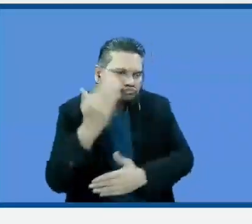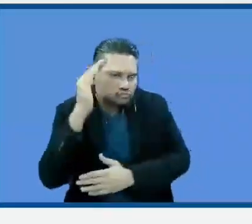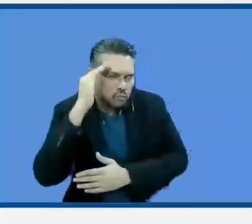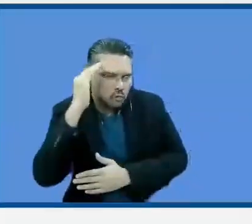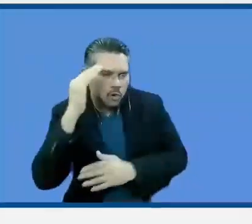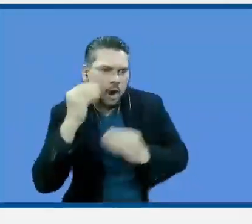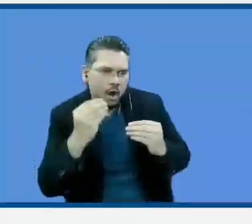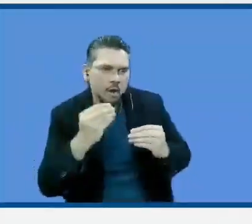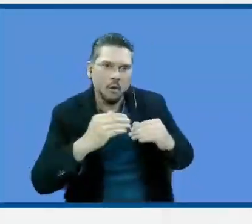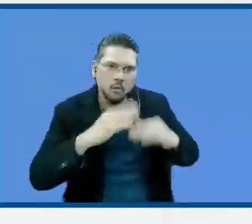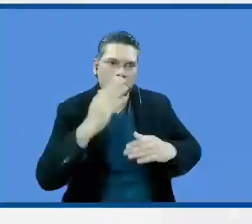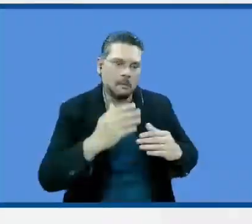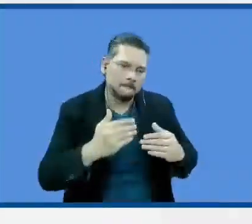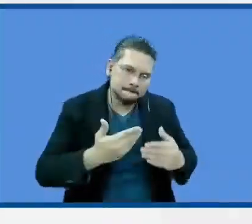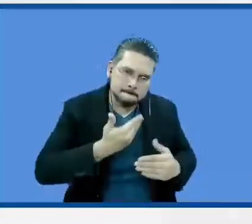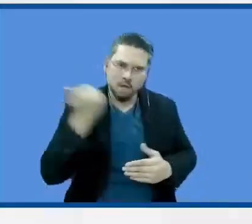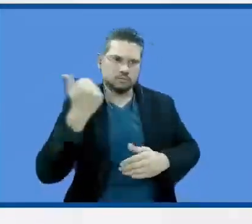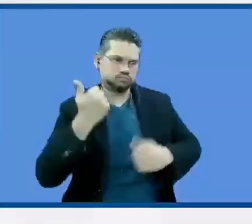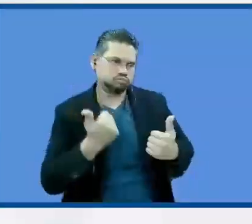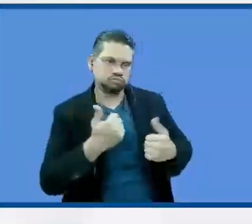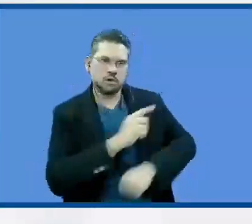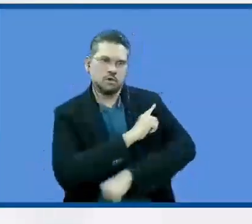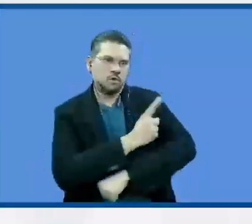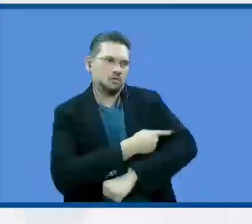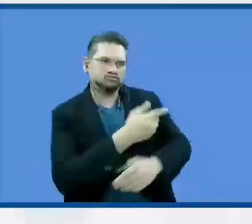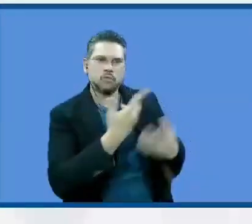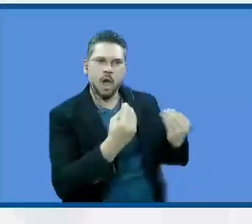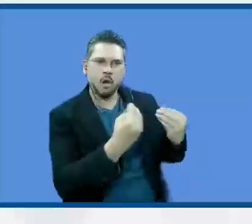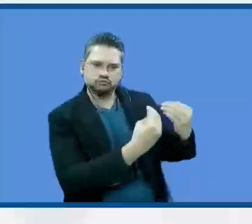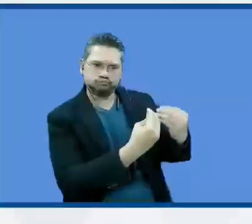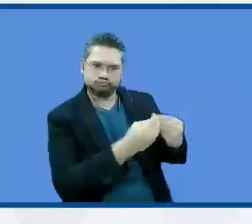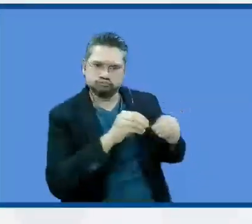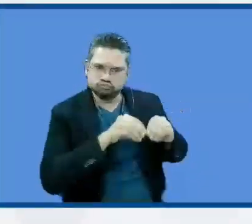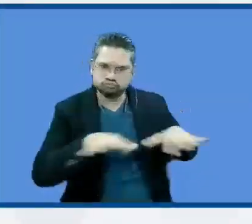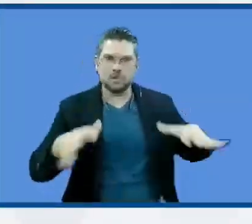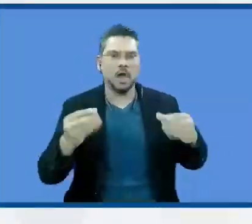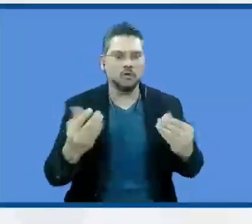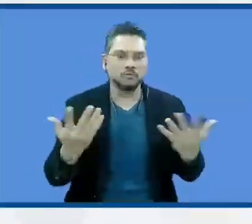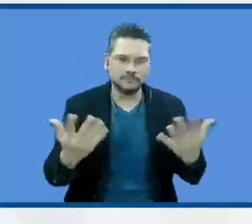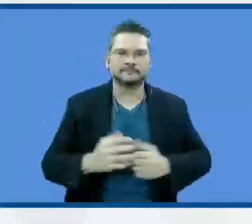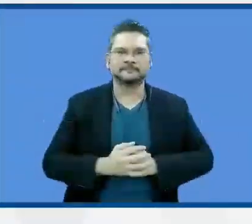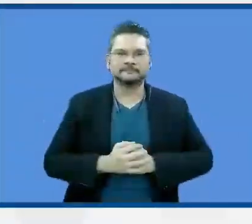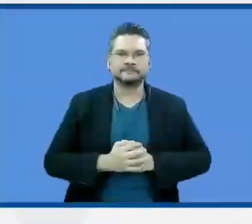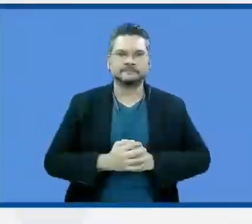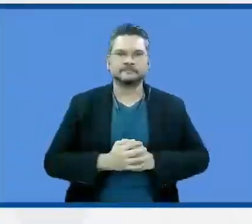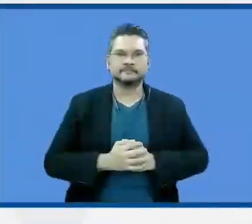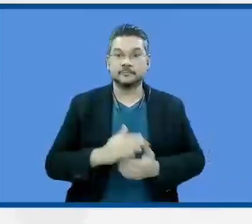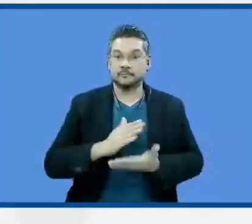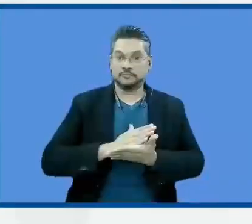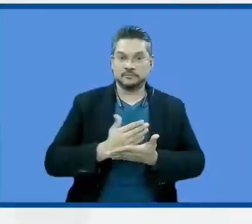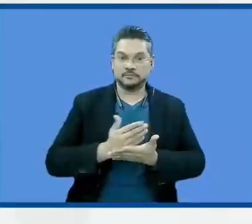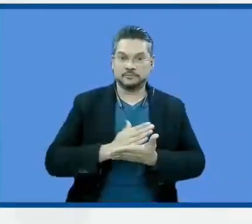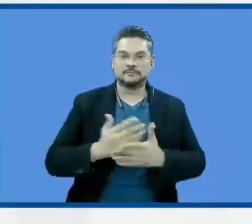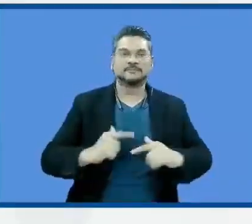sources and to honor our net zero commitment. So as we work together regionally and globally to reduce